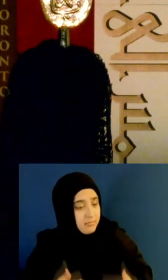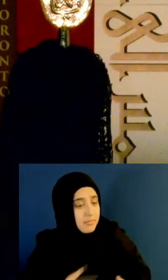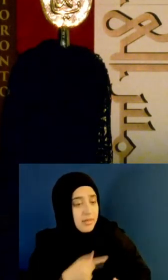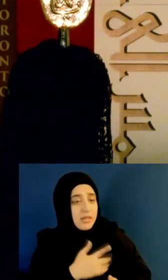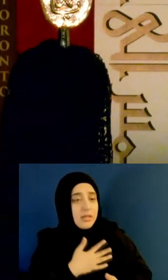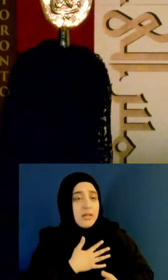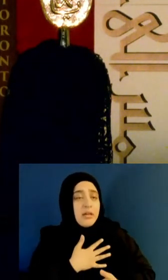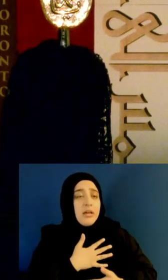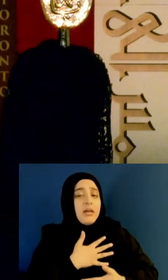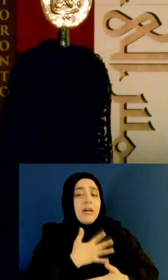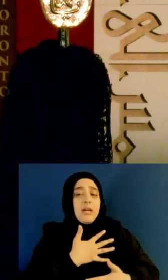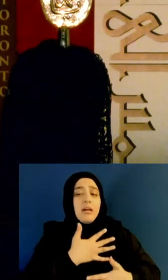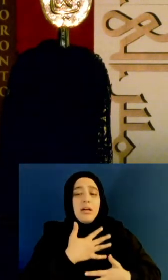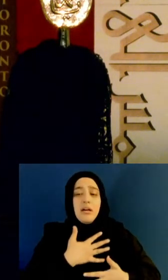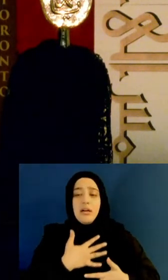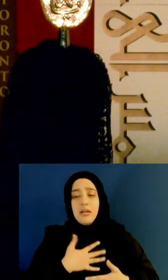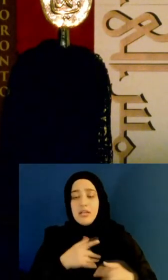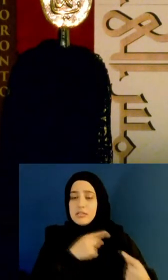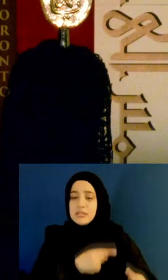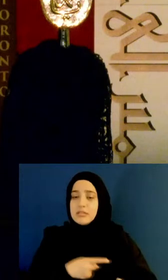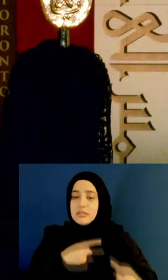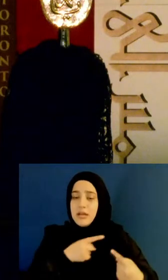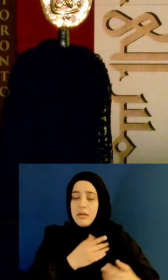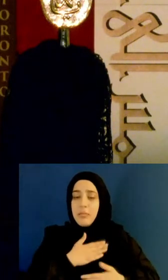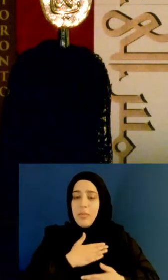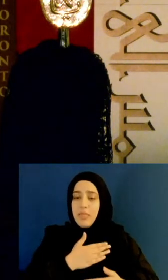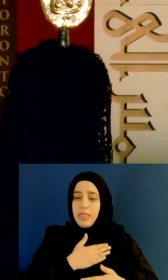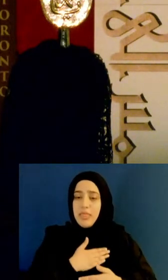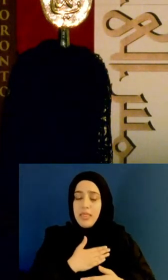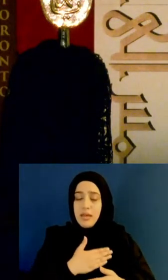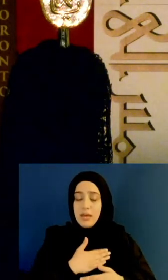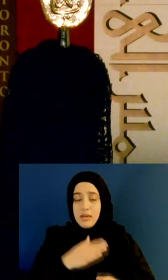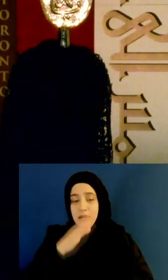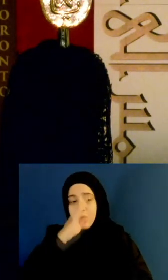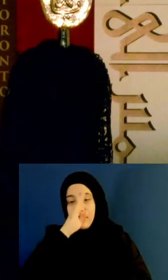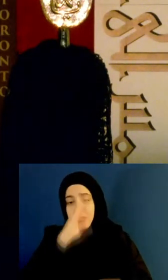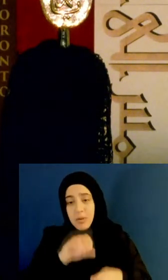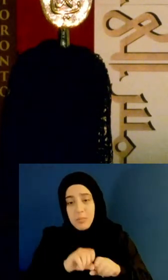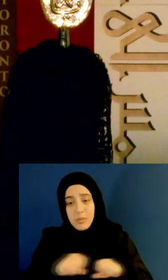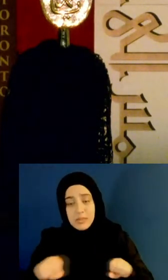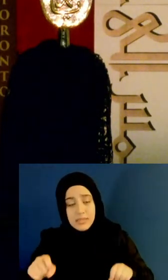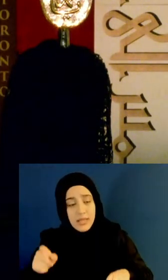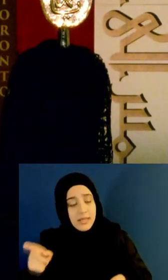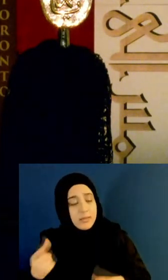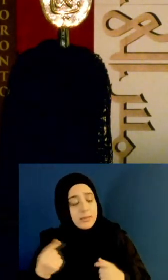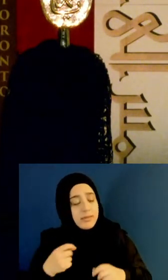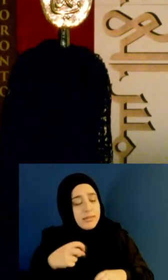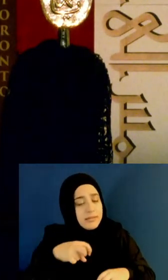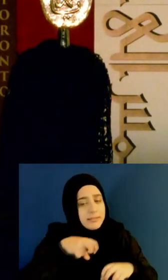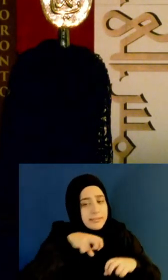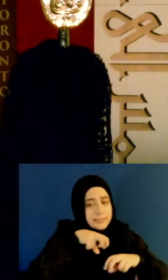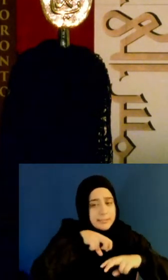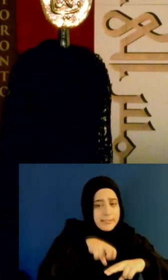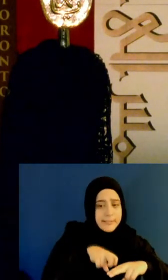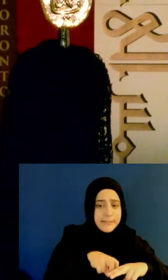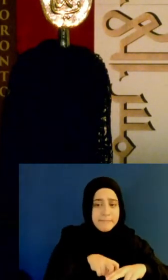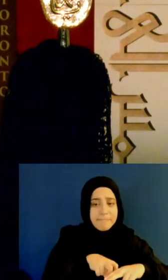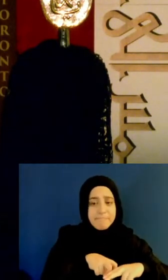to breathe. Imam al-Hussein lay down on the sands of Karbala next to